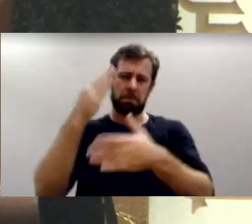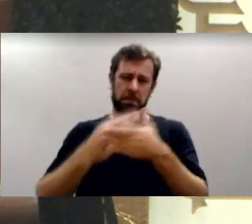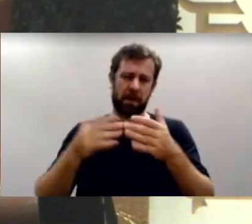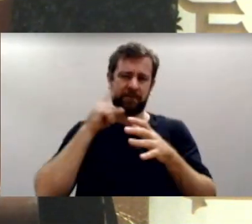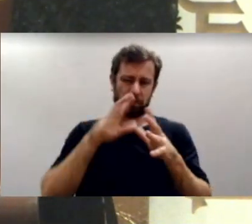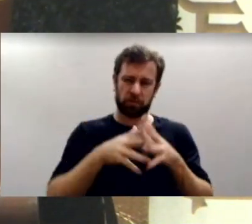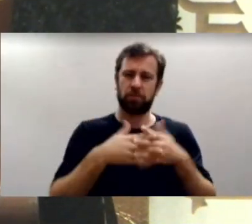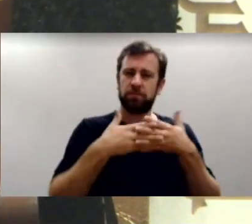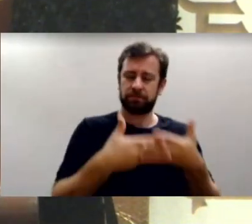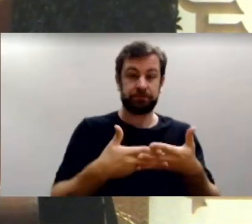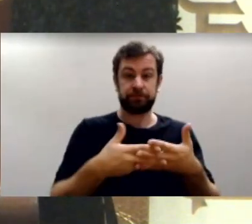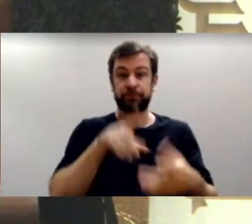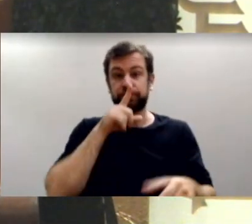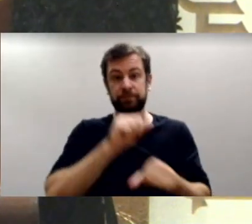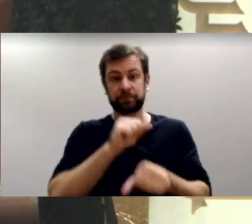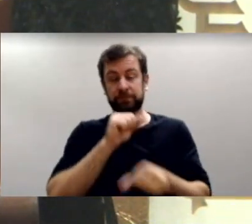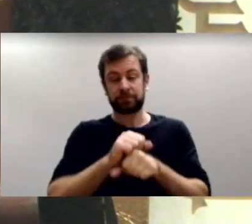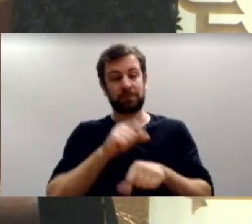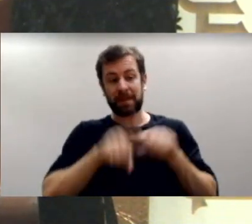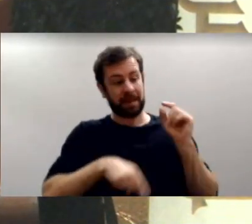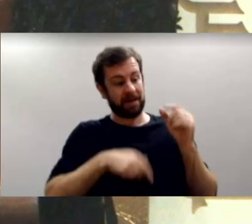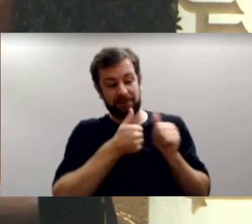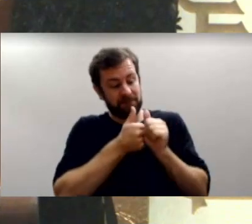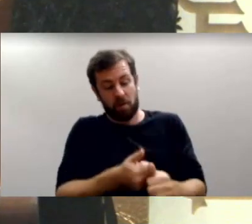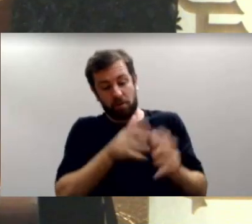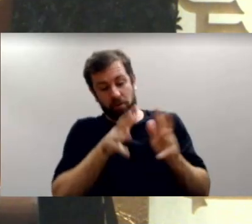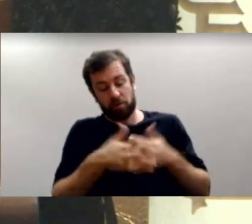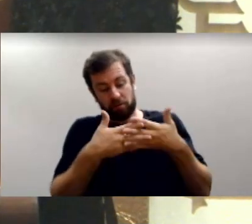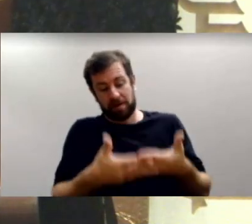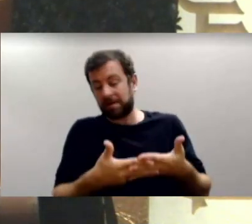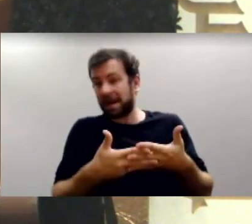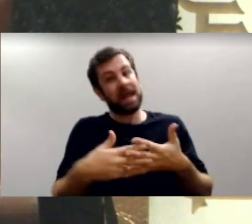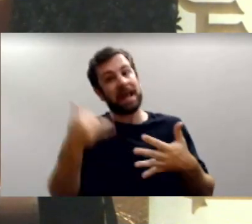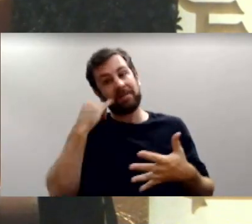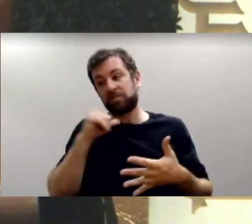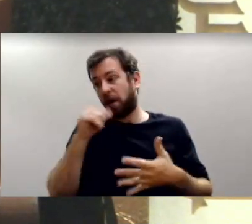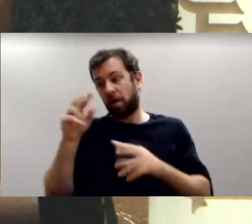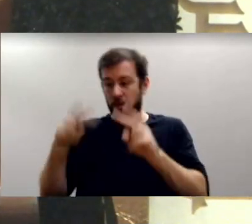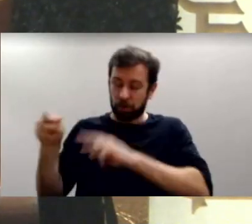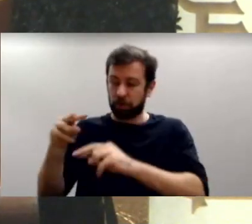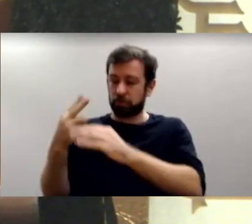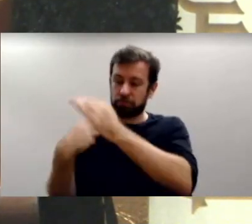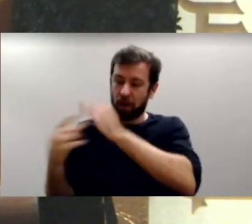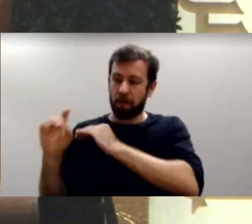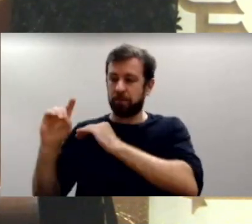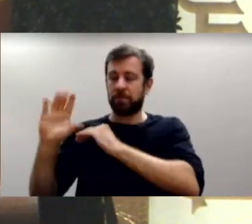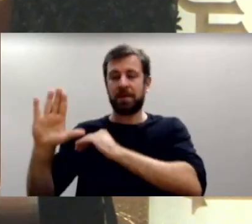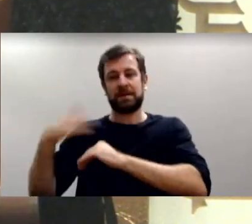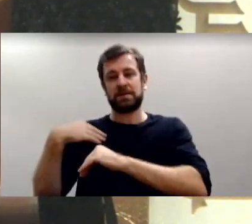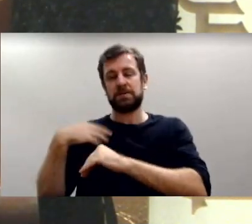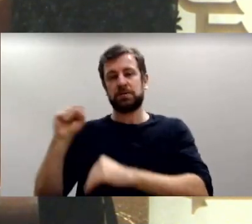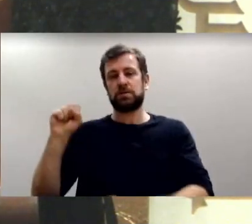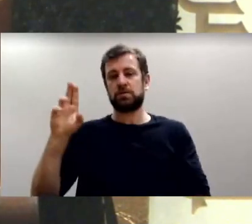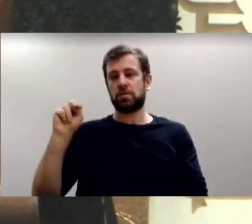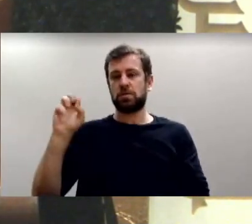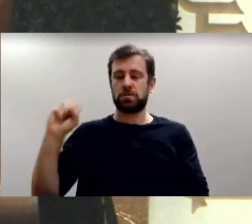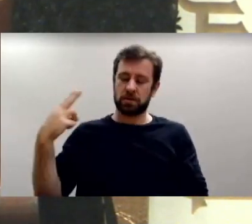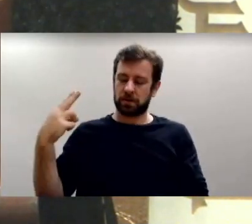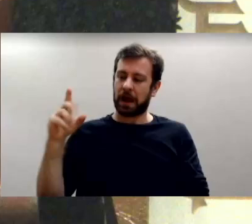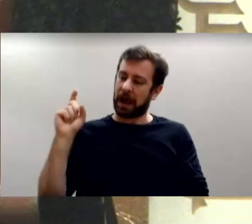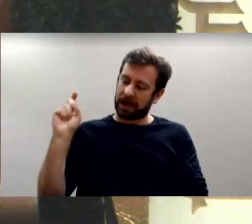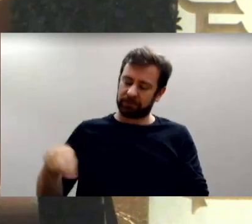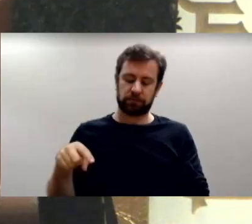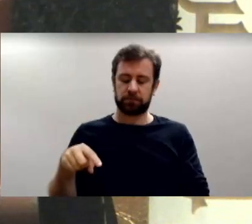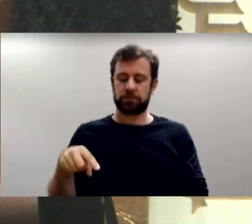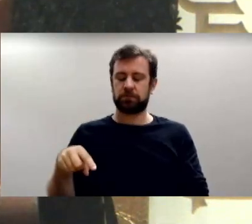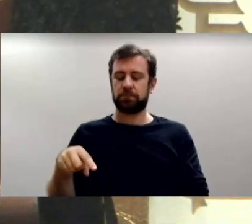You cannot actually follow the Qur'an without looking at the sunnah of Rasulullah sallallahu alayhi wa sallam. Salawat alayhi